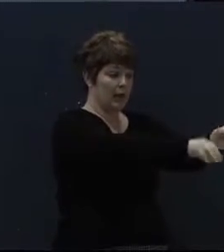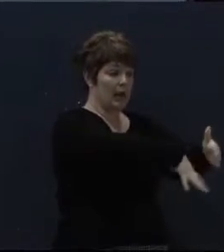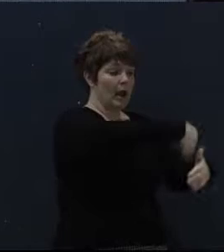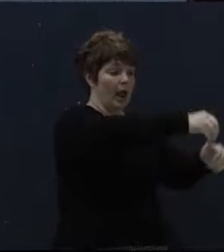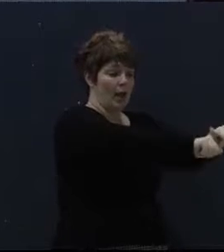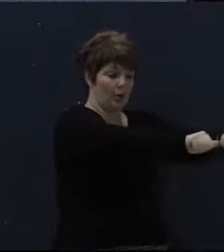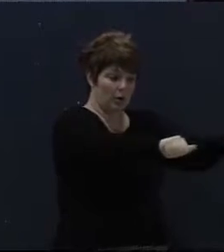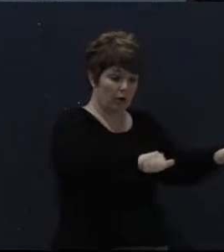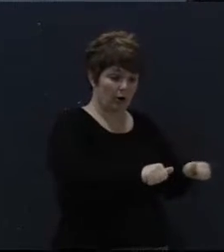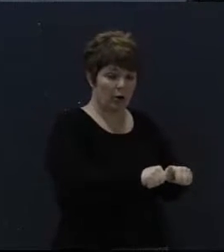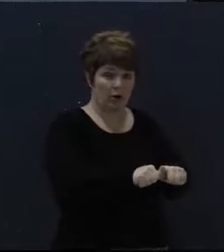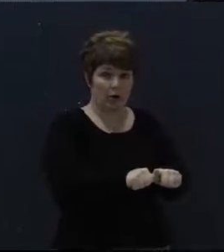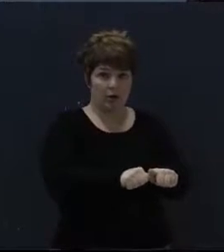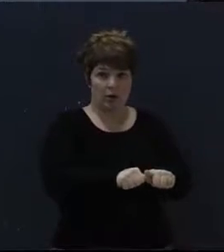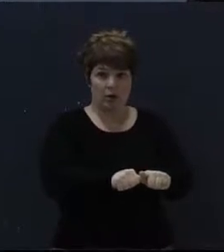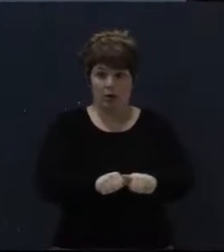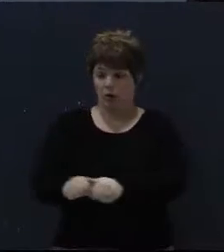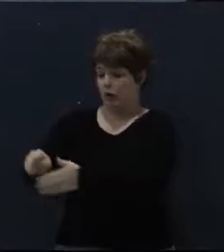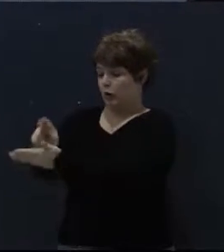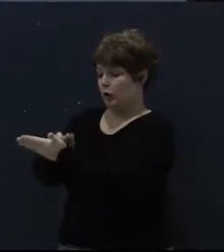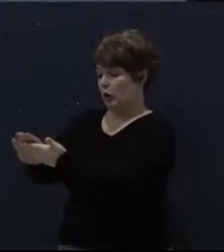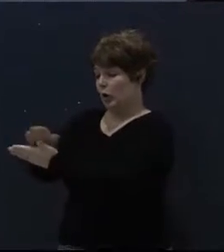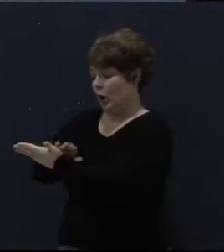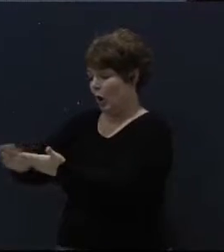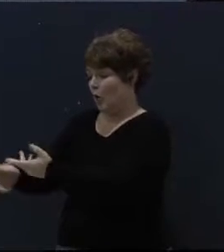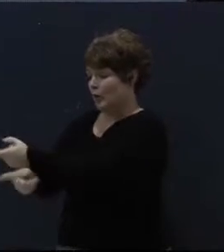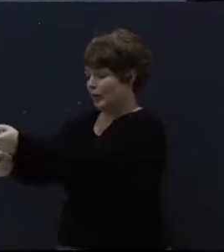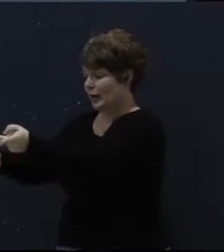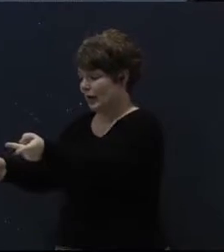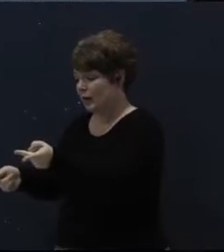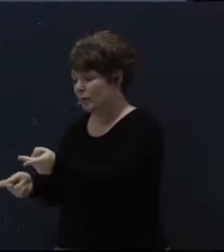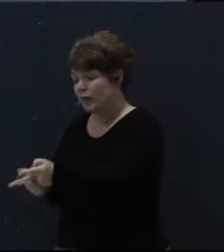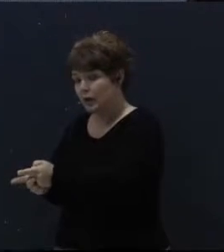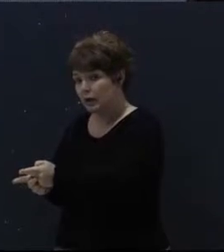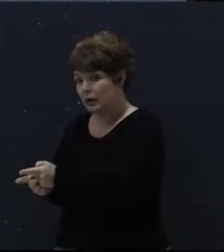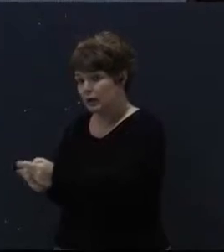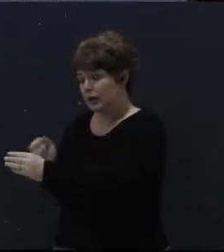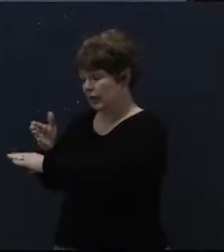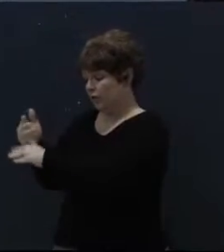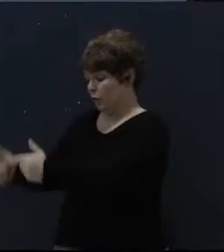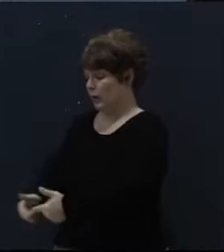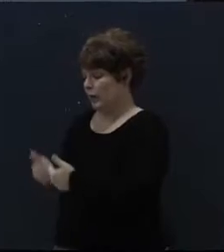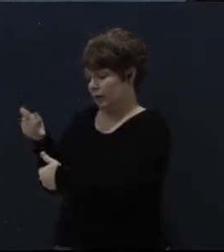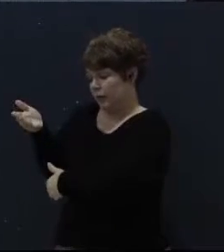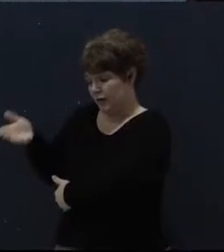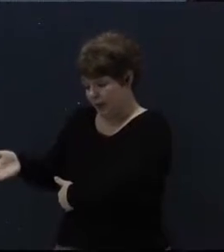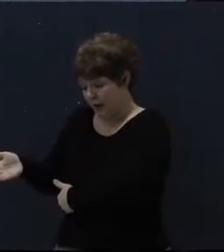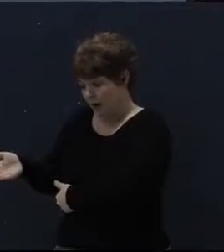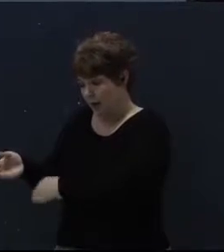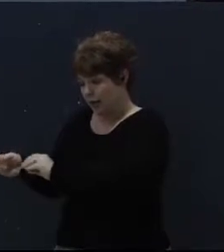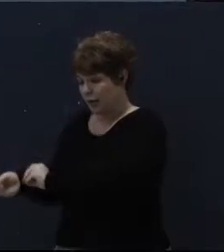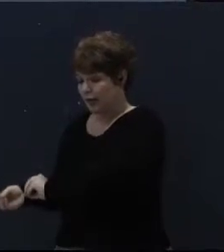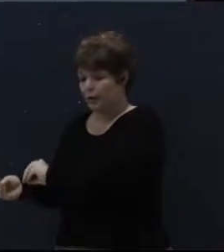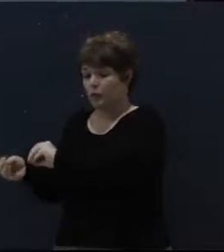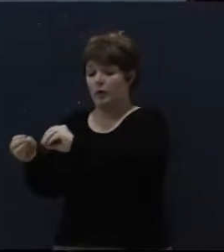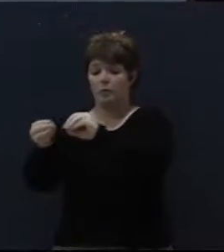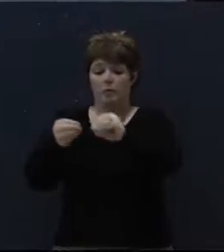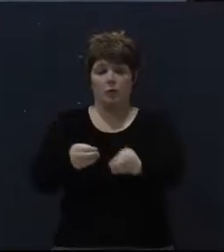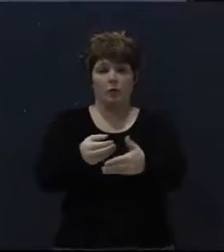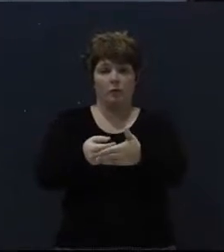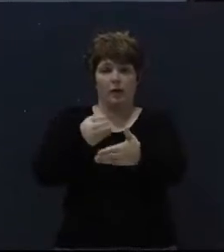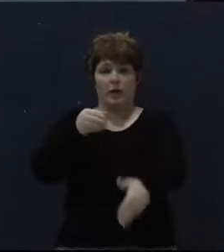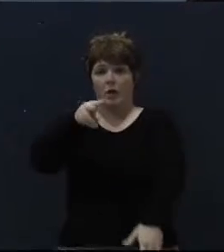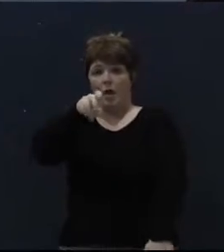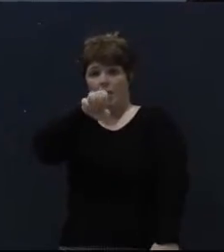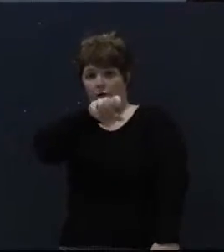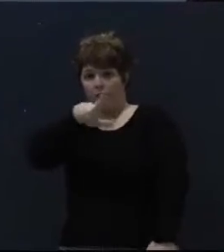to the holy place. And then after we dwell there a little bit, then we want to get in behind the veil.